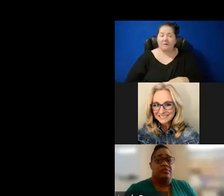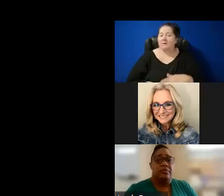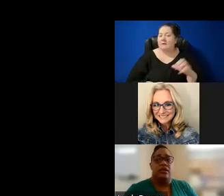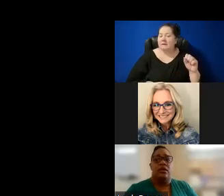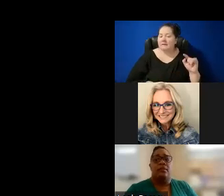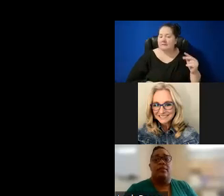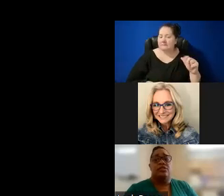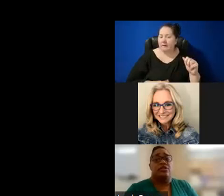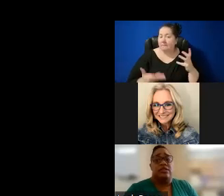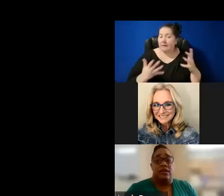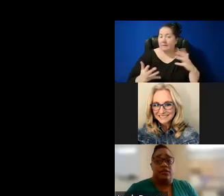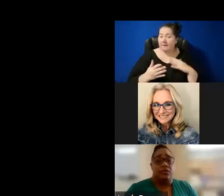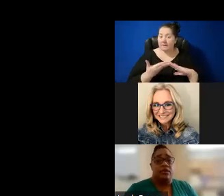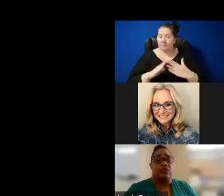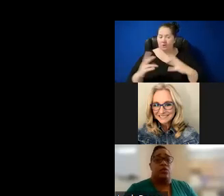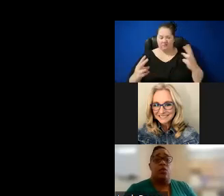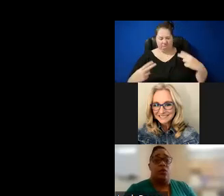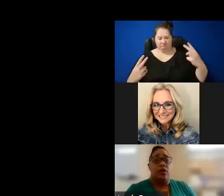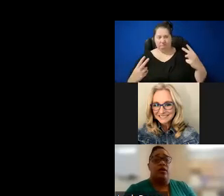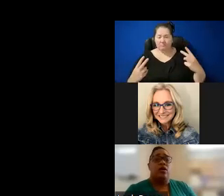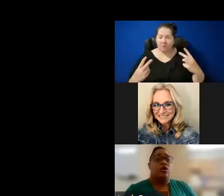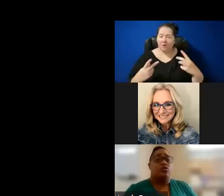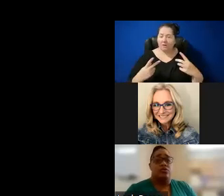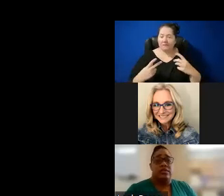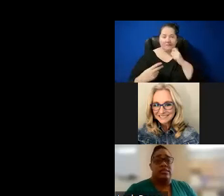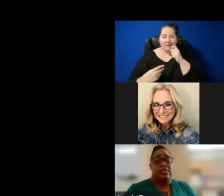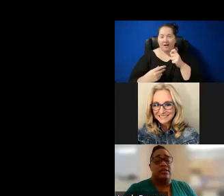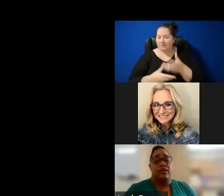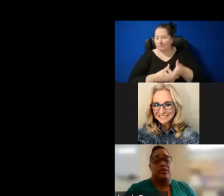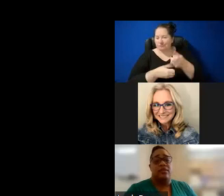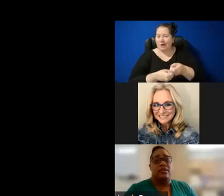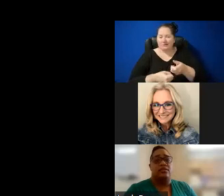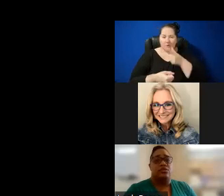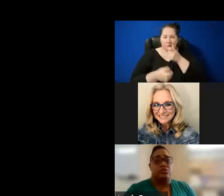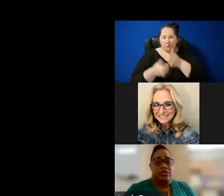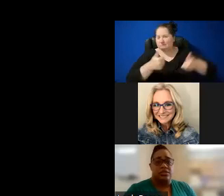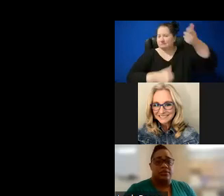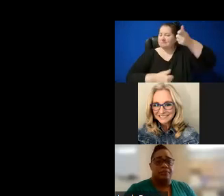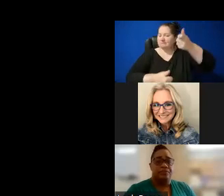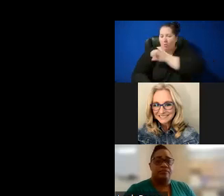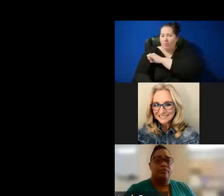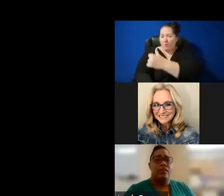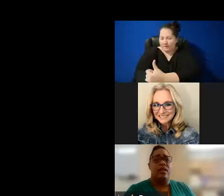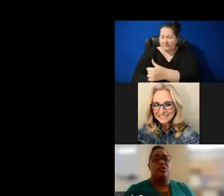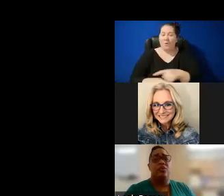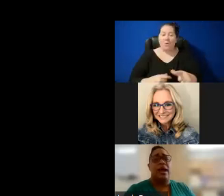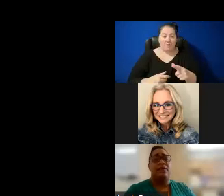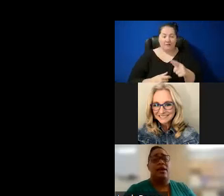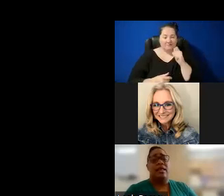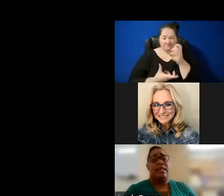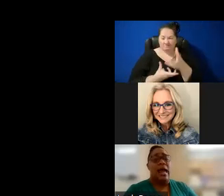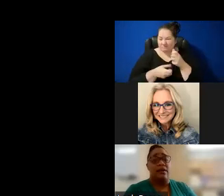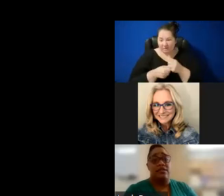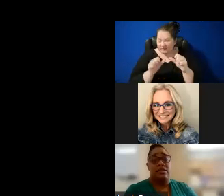community judgment, mistrust of authorities, or cultural insensitivity within institutions. Then you